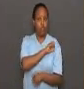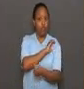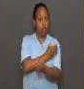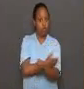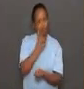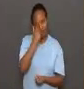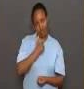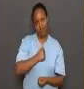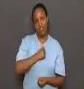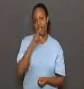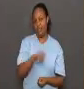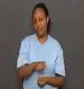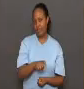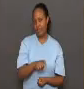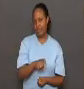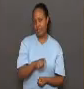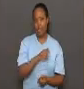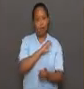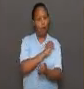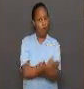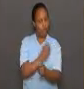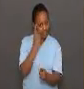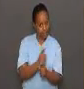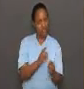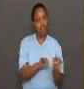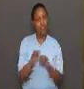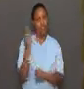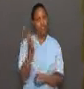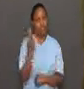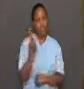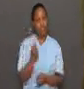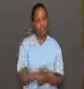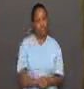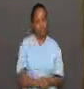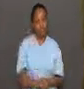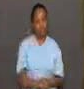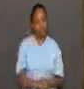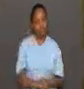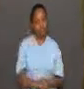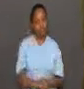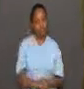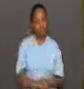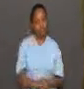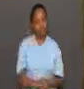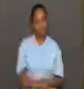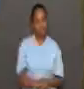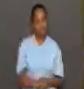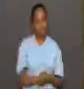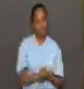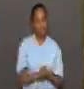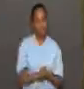to use its power properly and wisely. We hold the